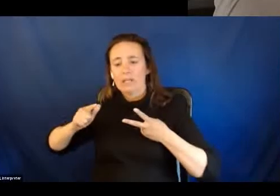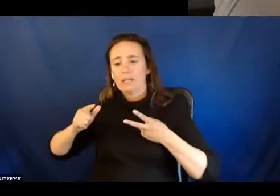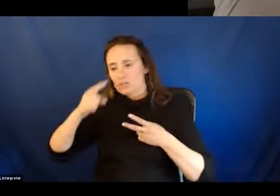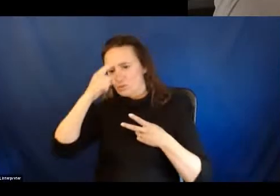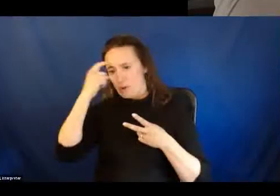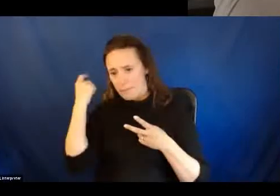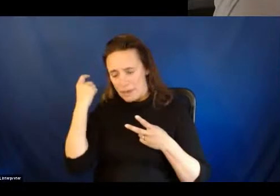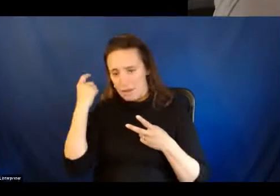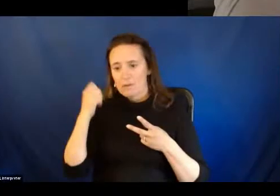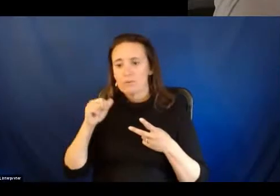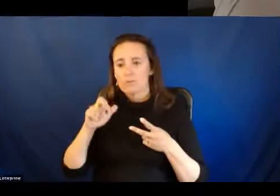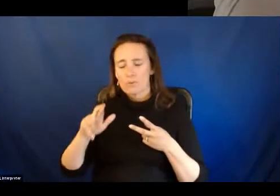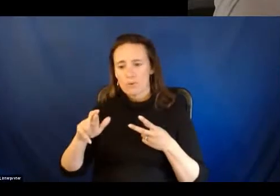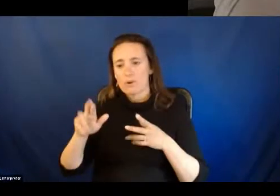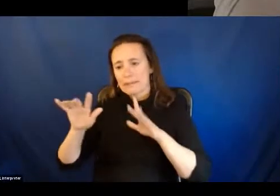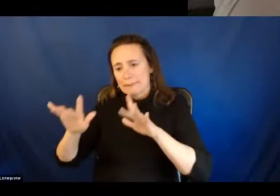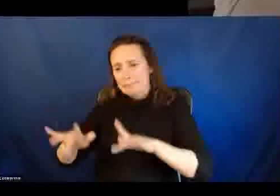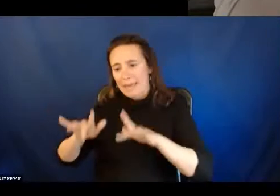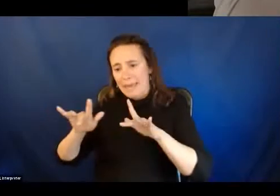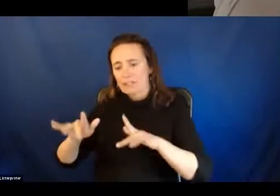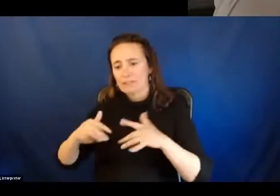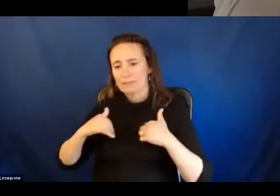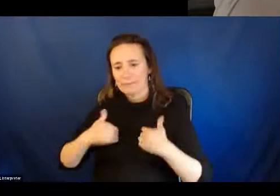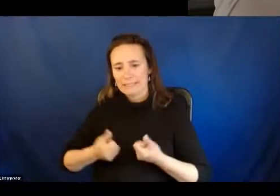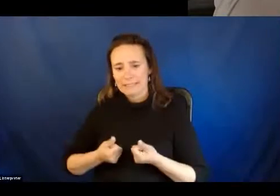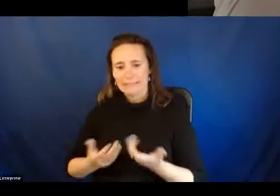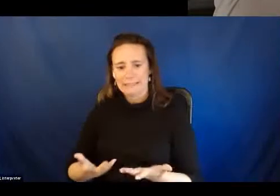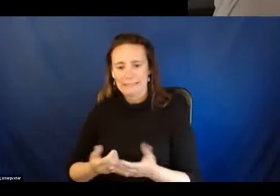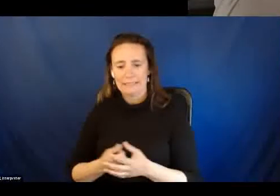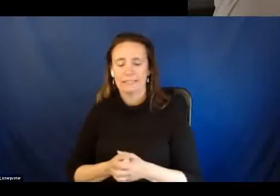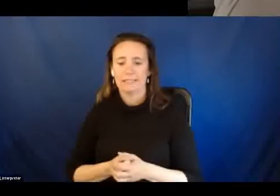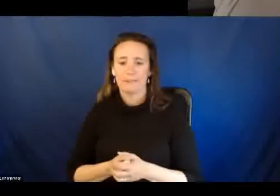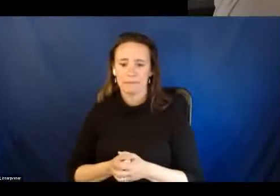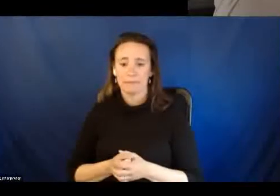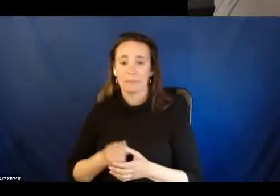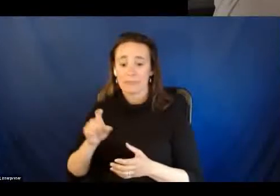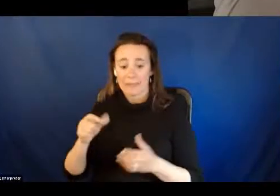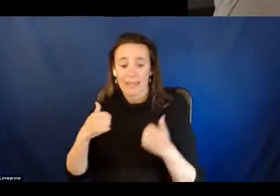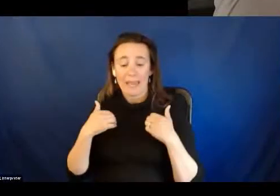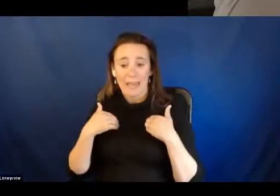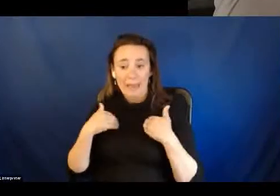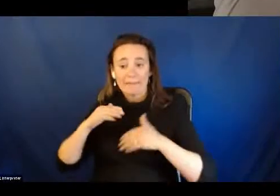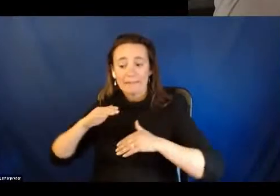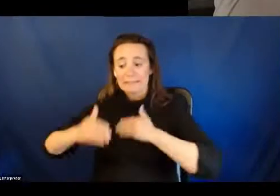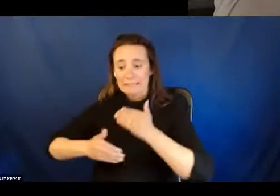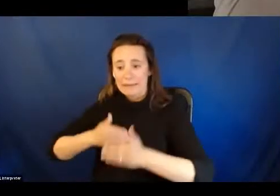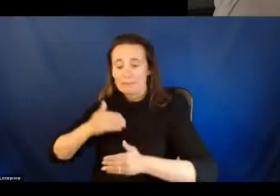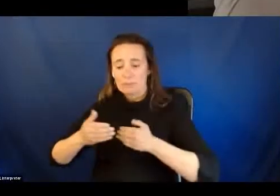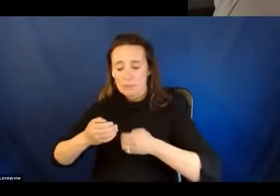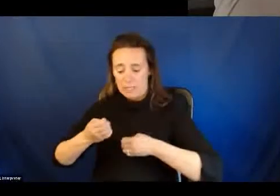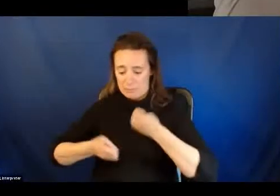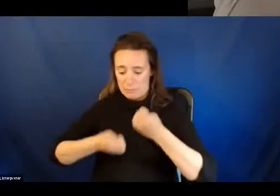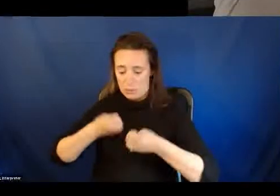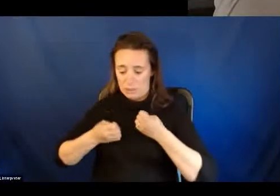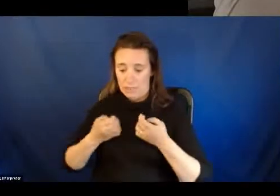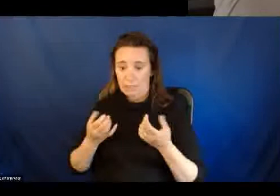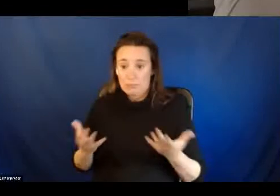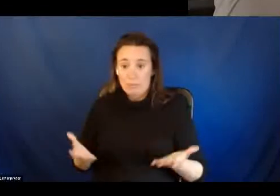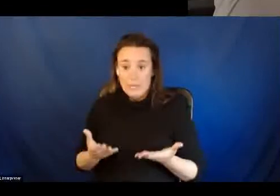Regardless of how we decompress, we need to take steps to be emotionally present, yet separate from the survivor's